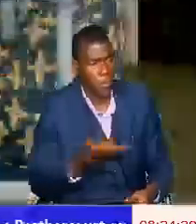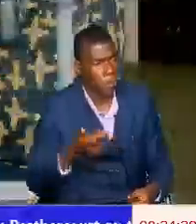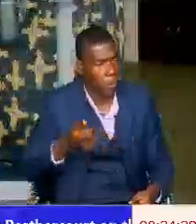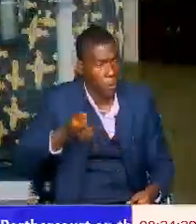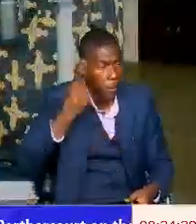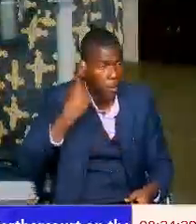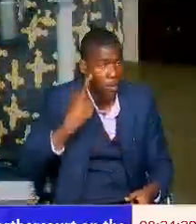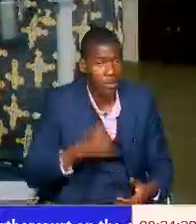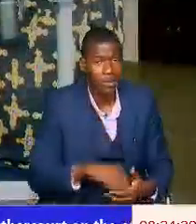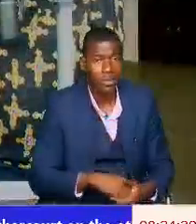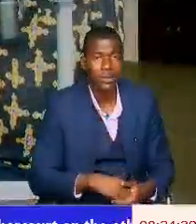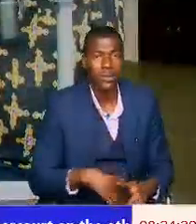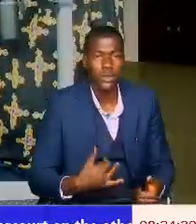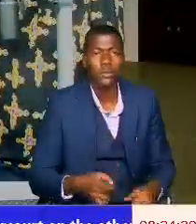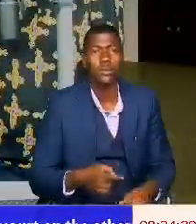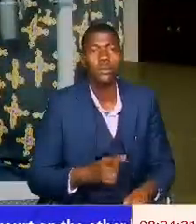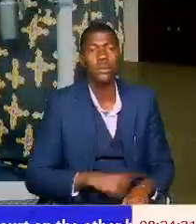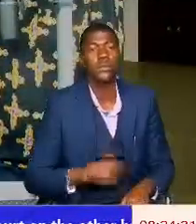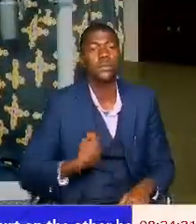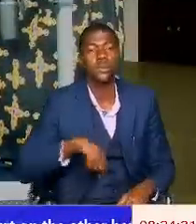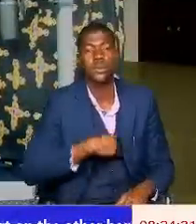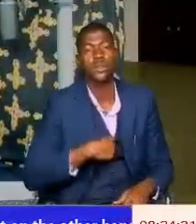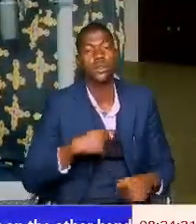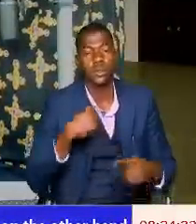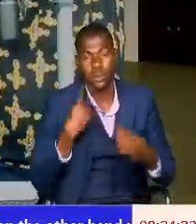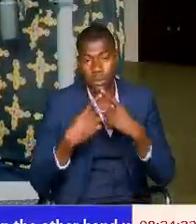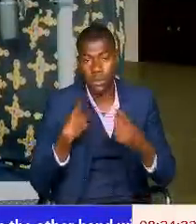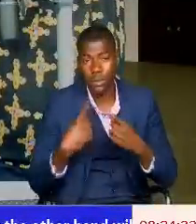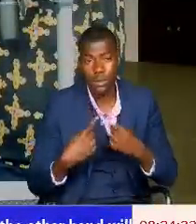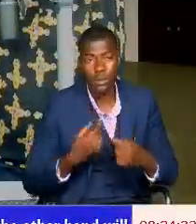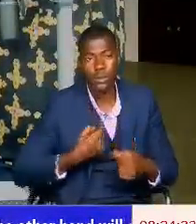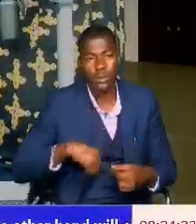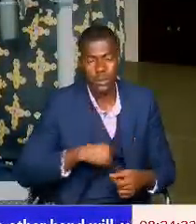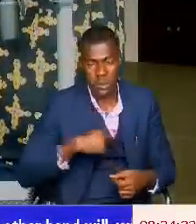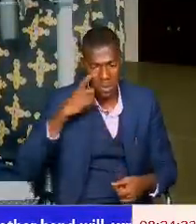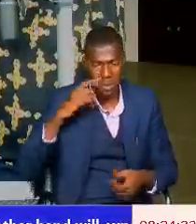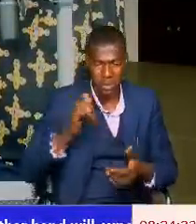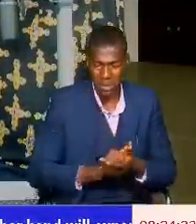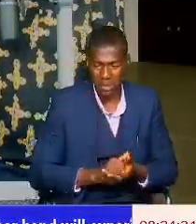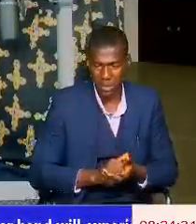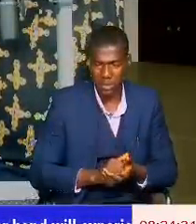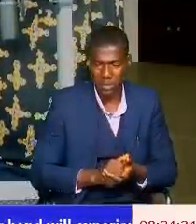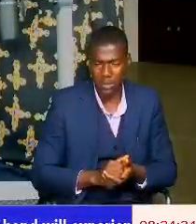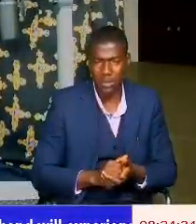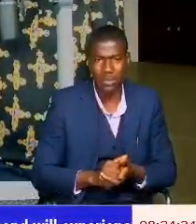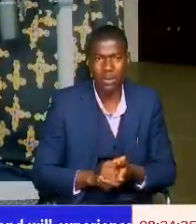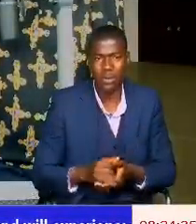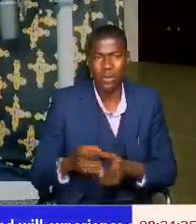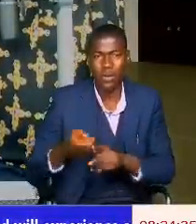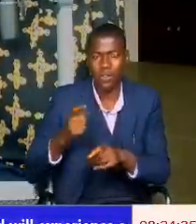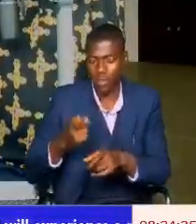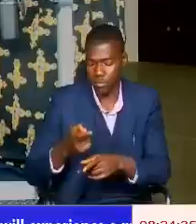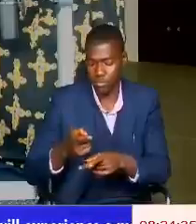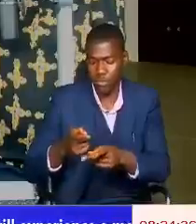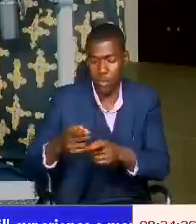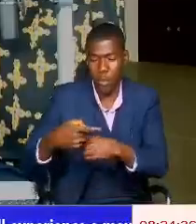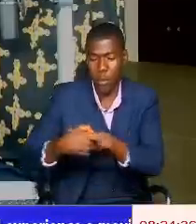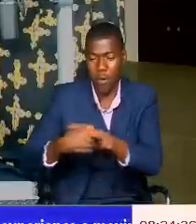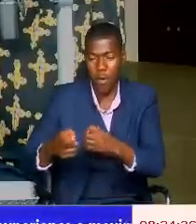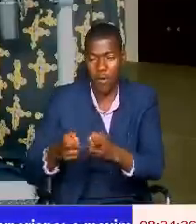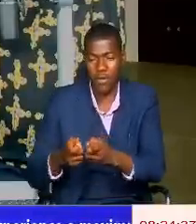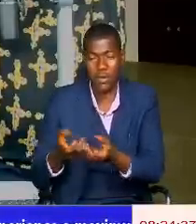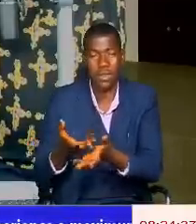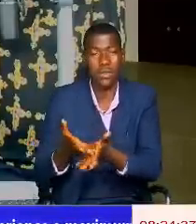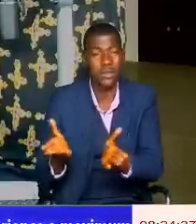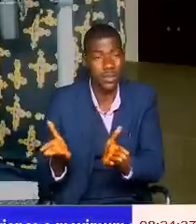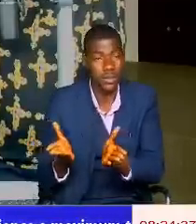as we speak now, from headquarters, will they get all this credit? All these nodal officers, I'm not